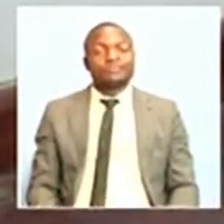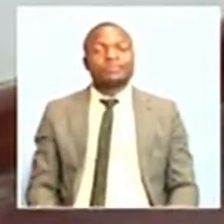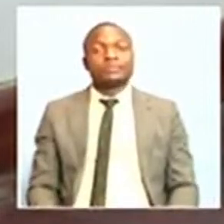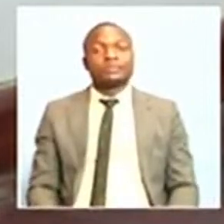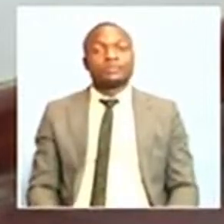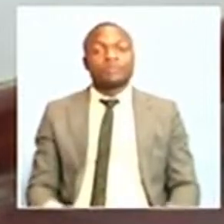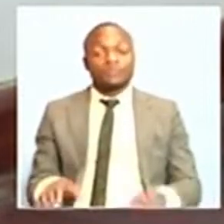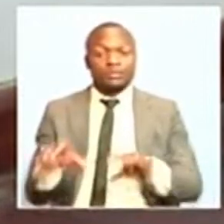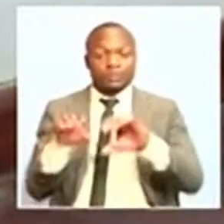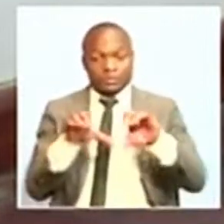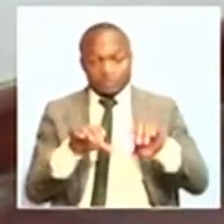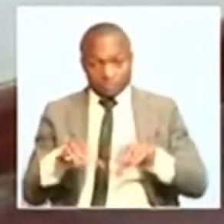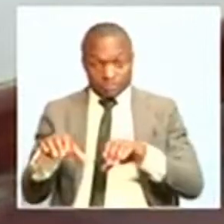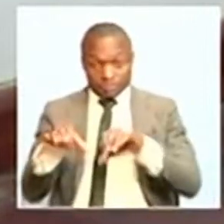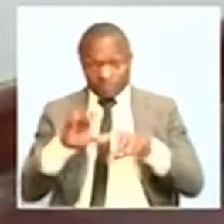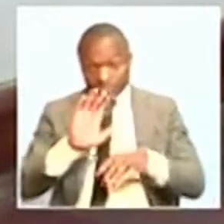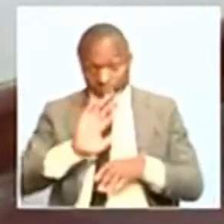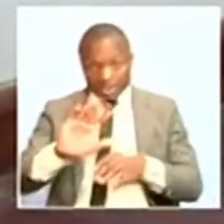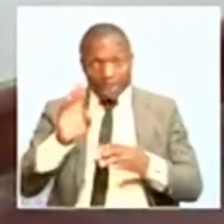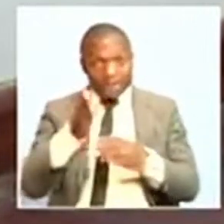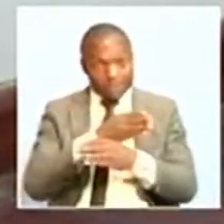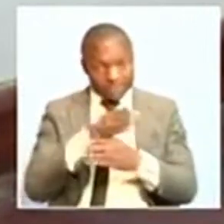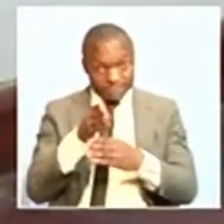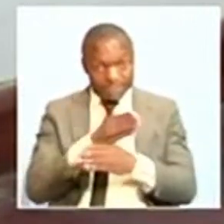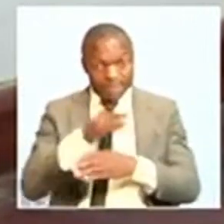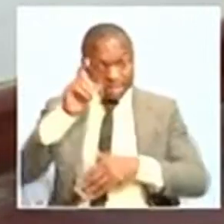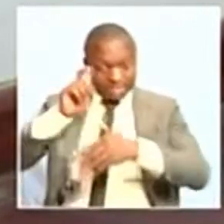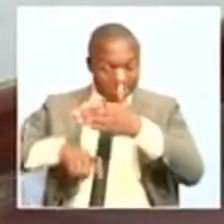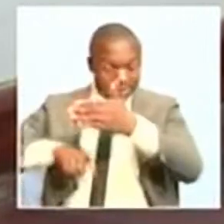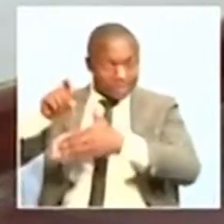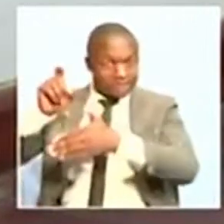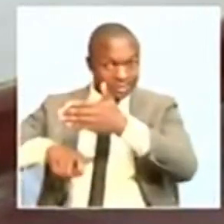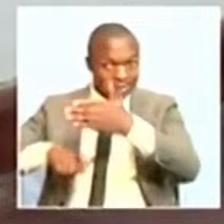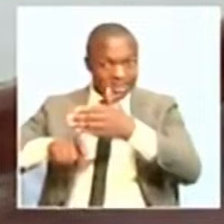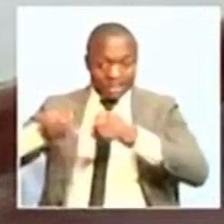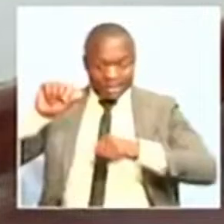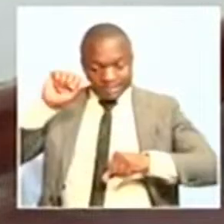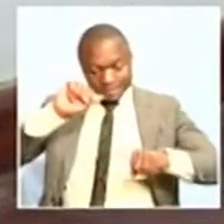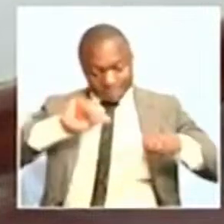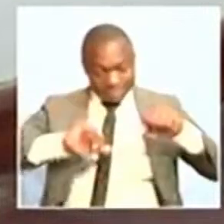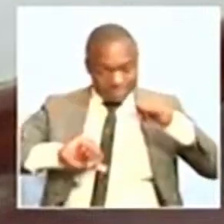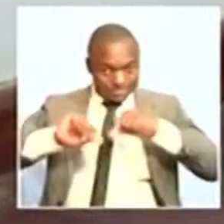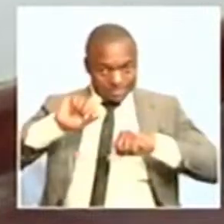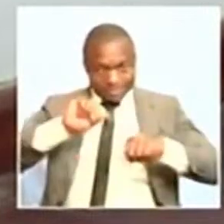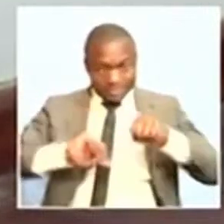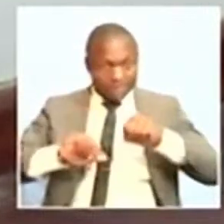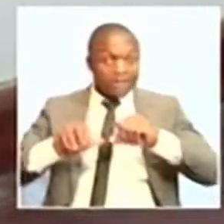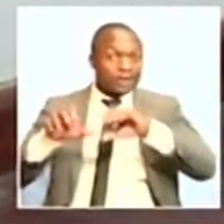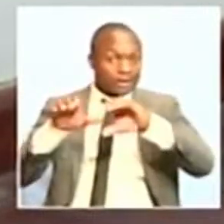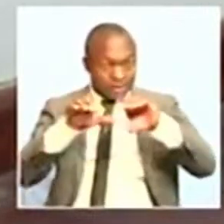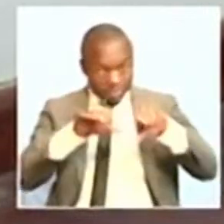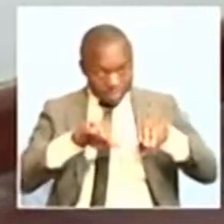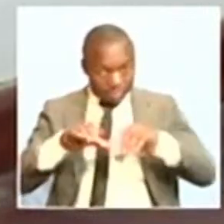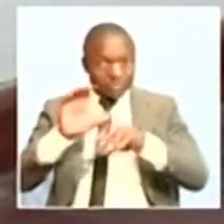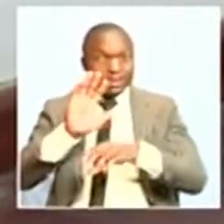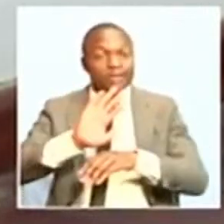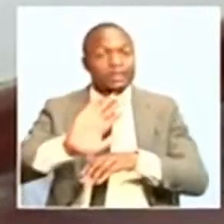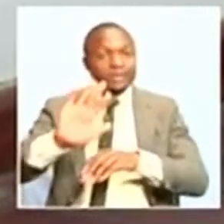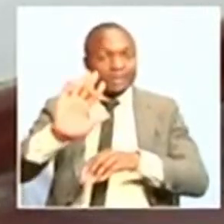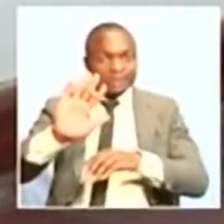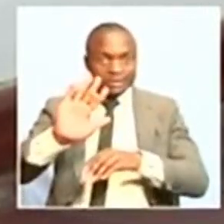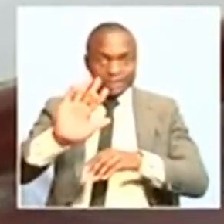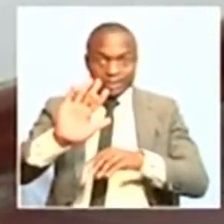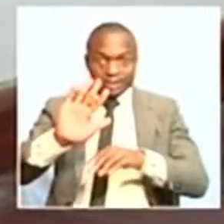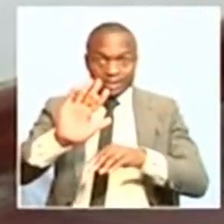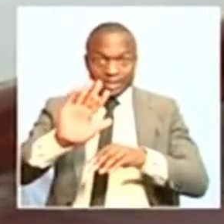conduct their business, or as they do their tax assessments, when doing their provisional